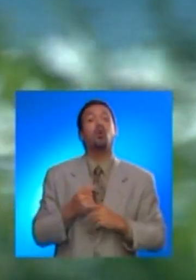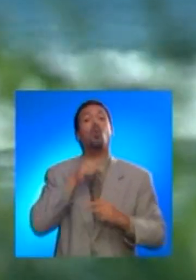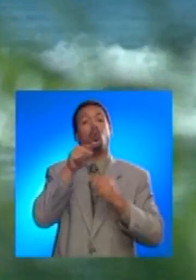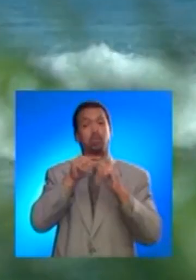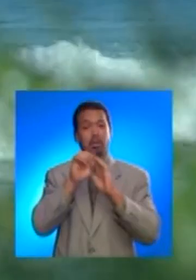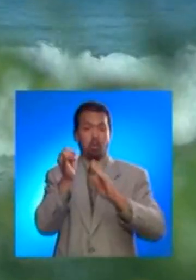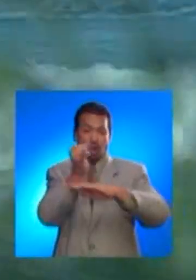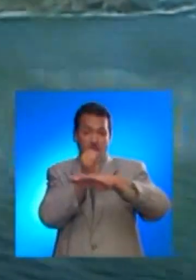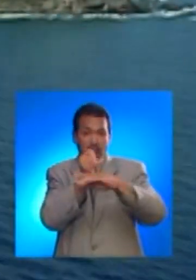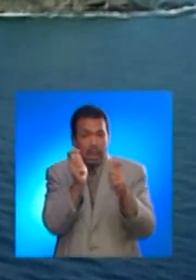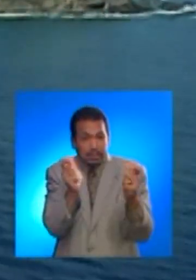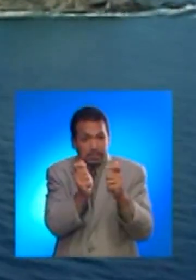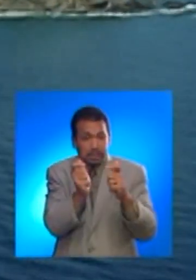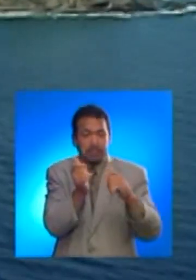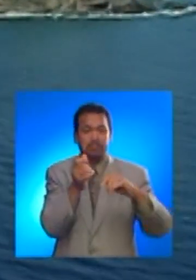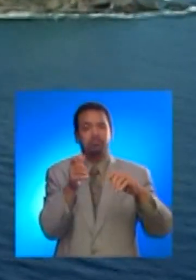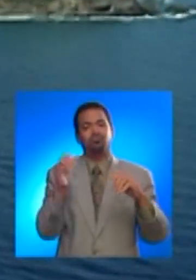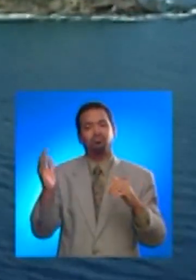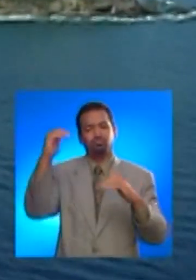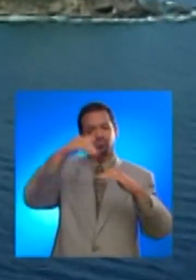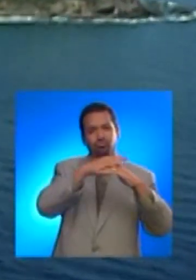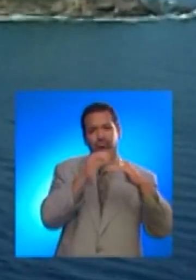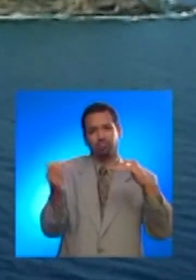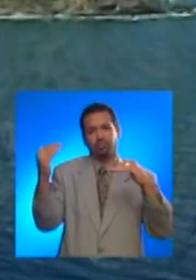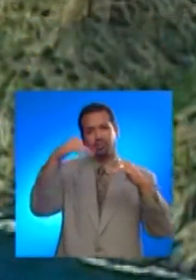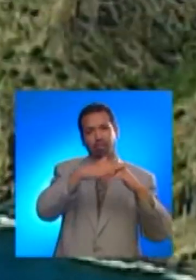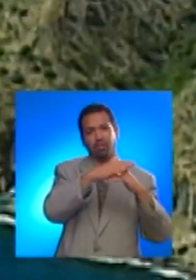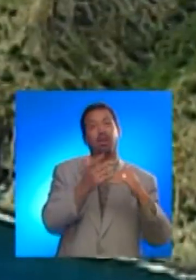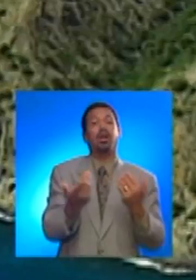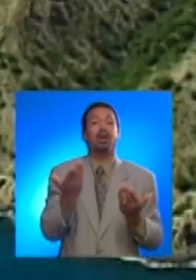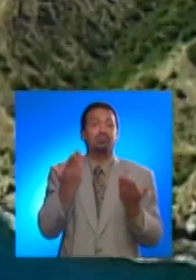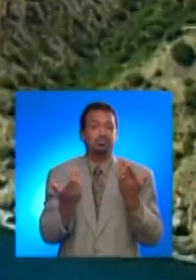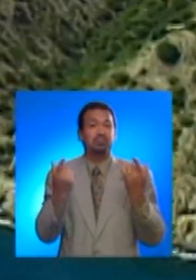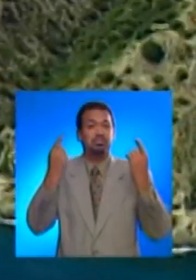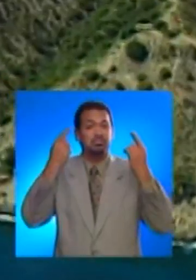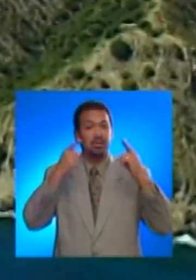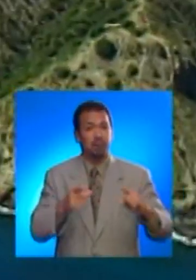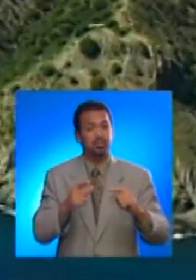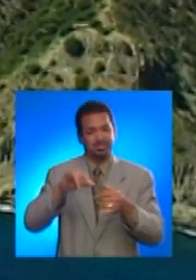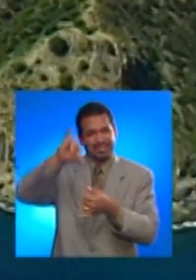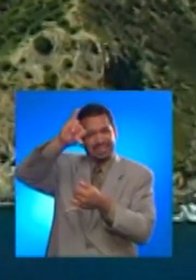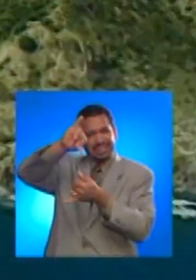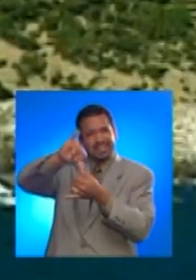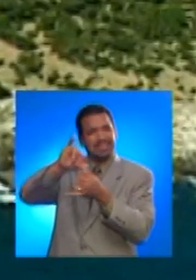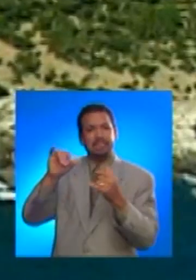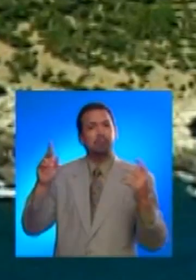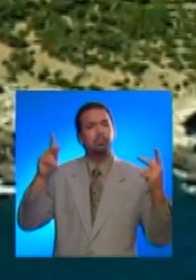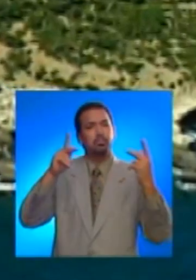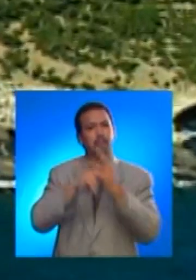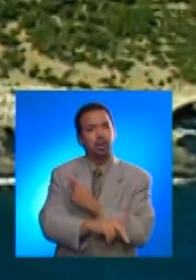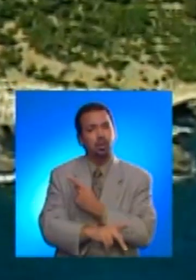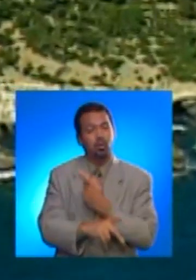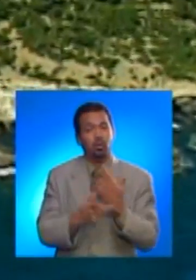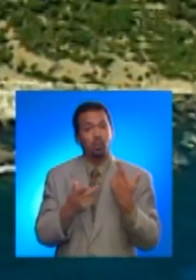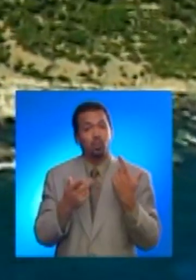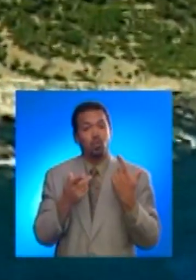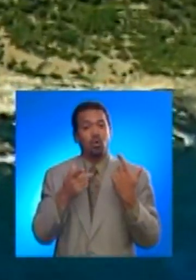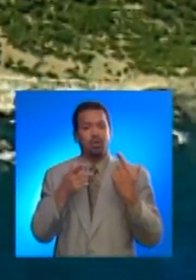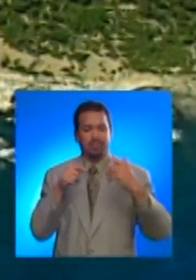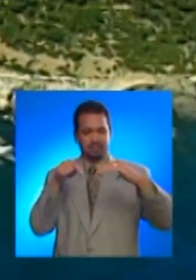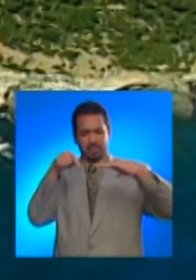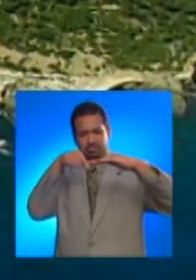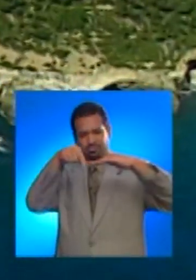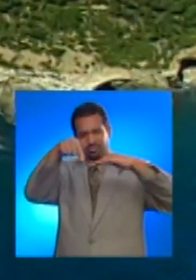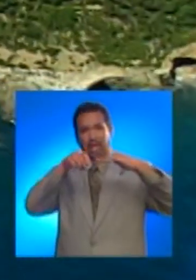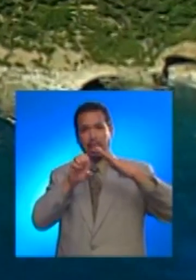Sometimes, when a tsunami strikes an island that is relatively small compared to the distance between waves, the greatest run-ups and inundations